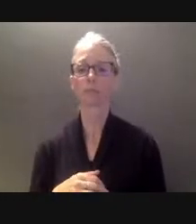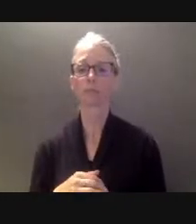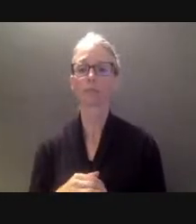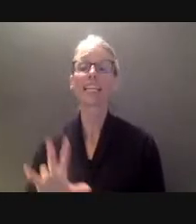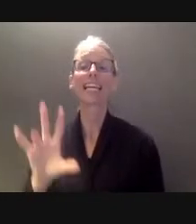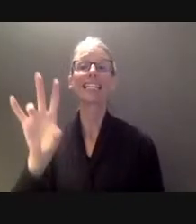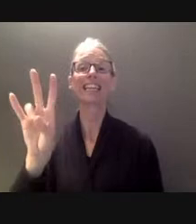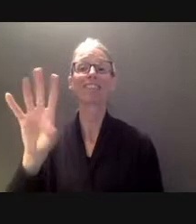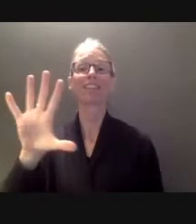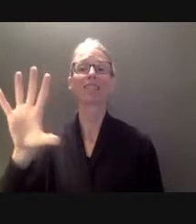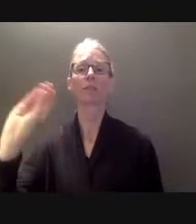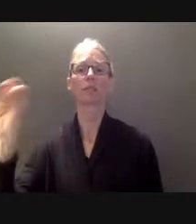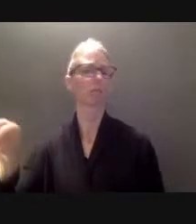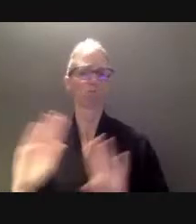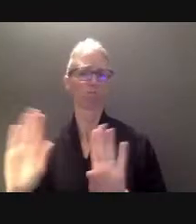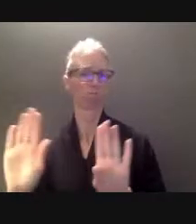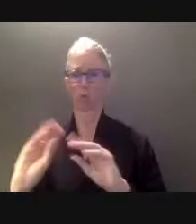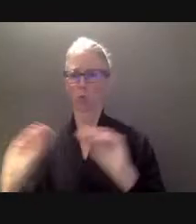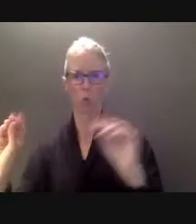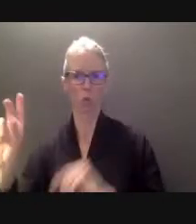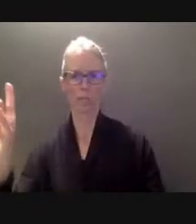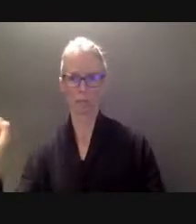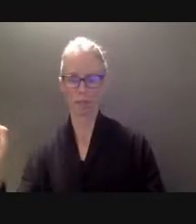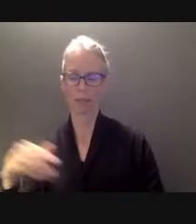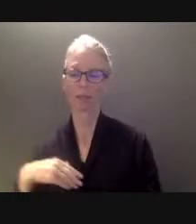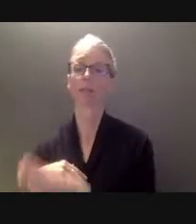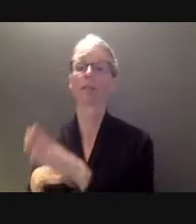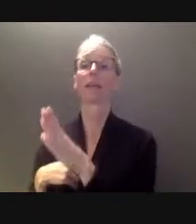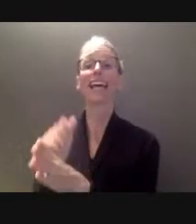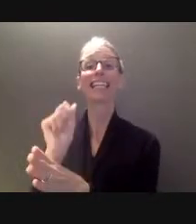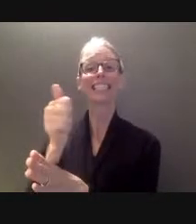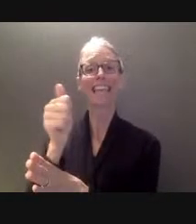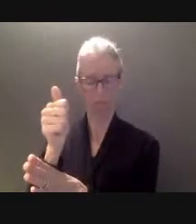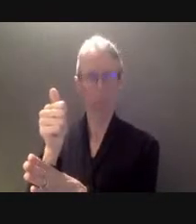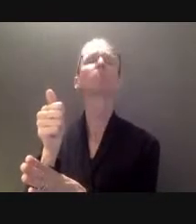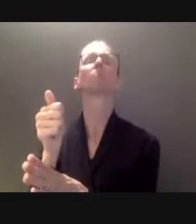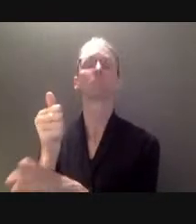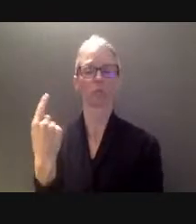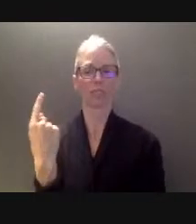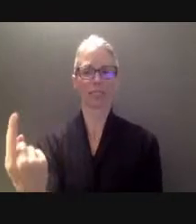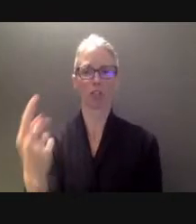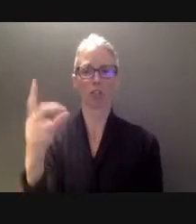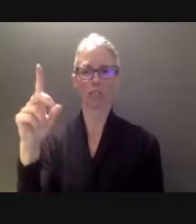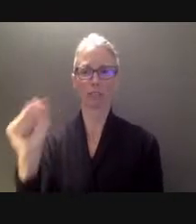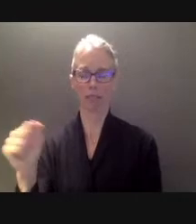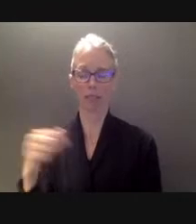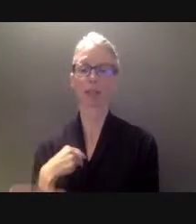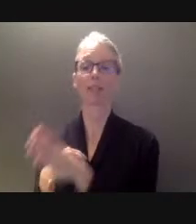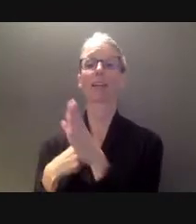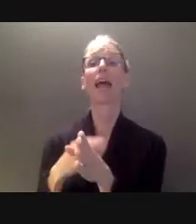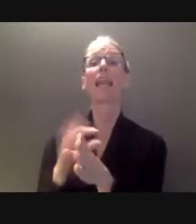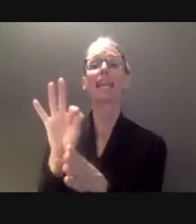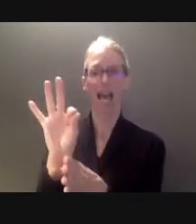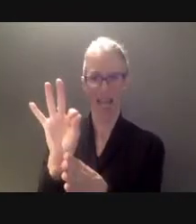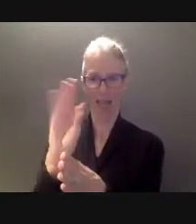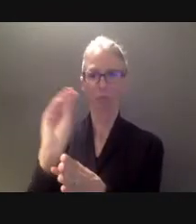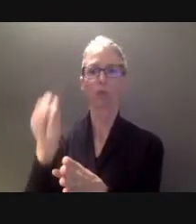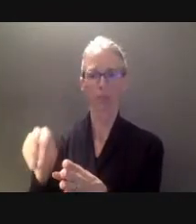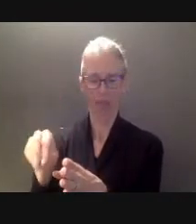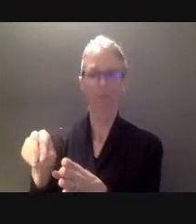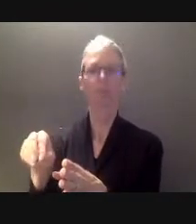not having a disability, 10% reported having a singular disability, and 9% reported having 2 or